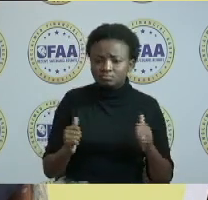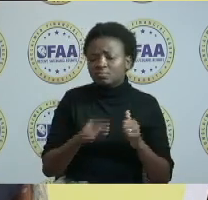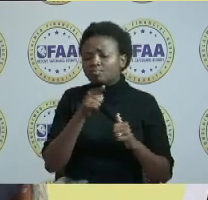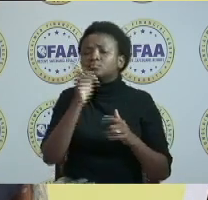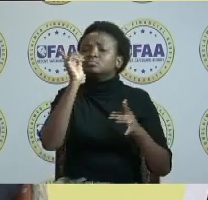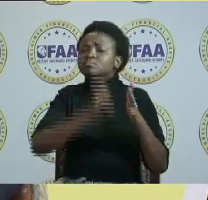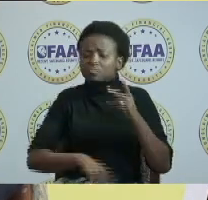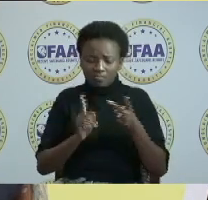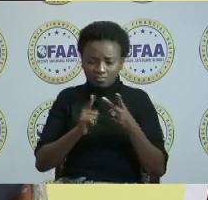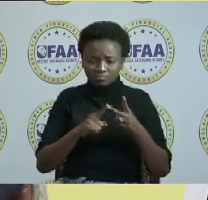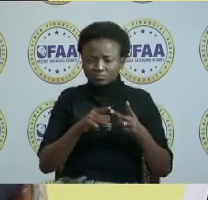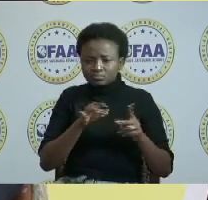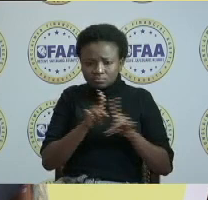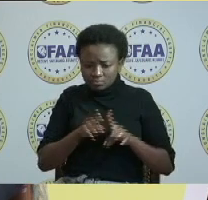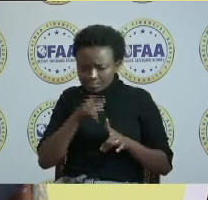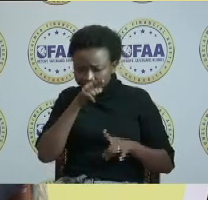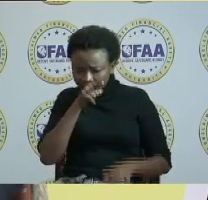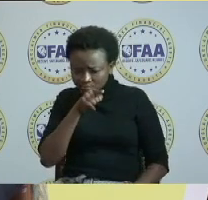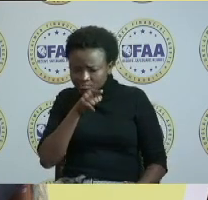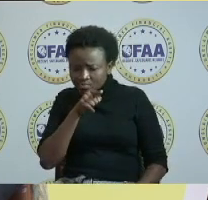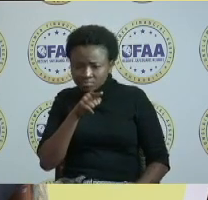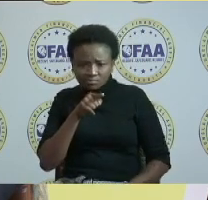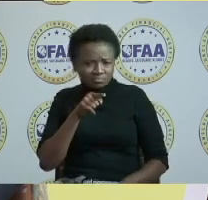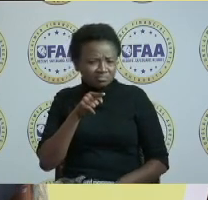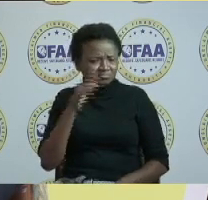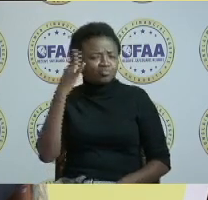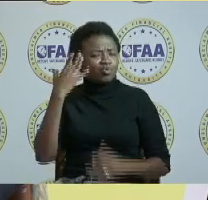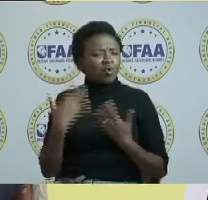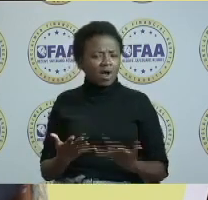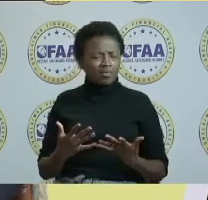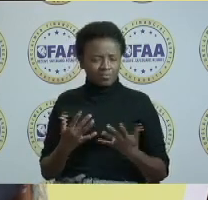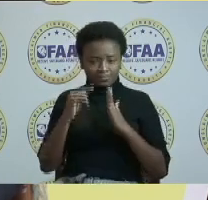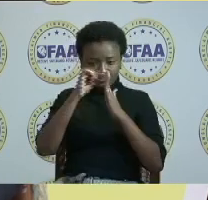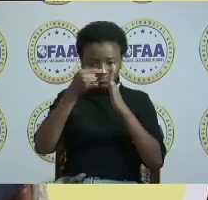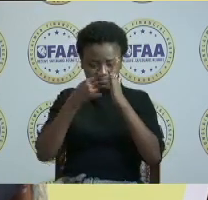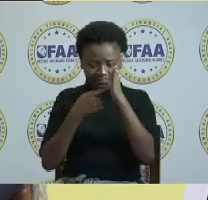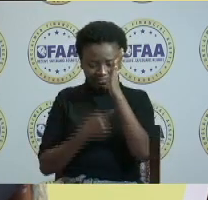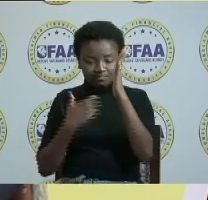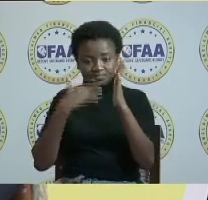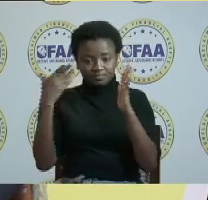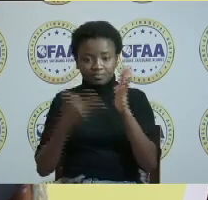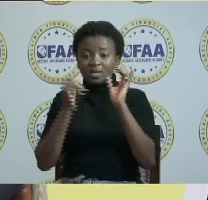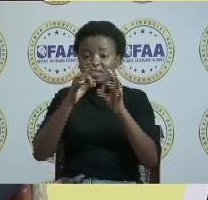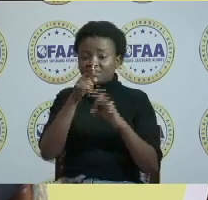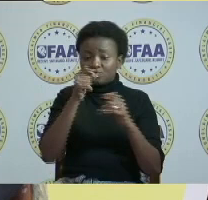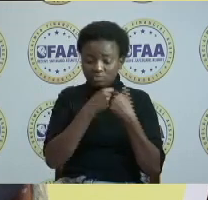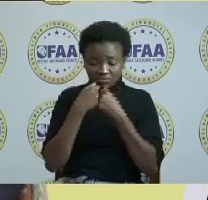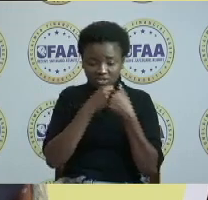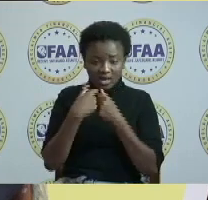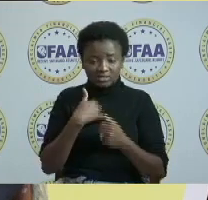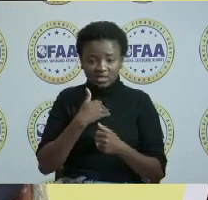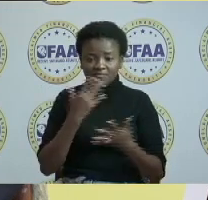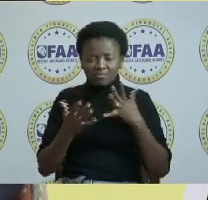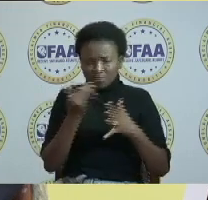to satisfy for them to be deemed as unclaimed assets. Now, should you be having any difficulties in either trying